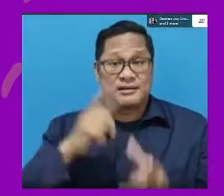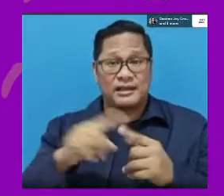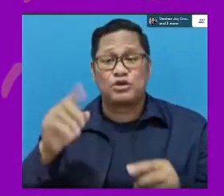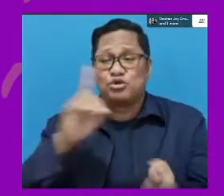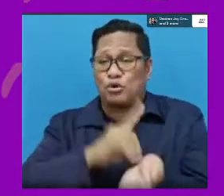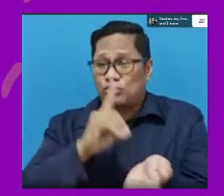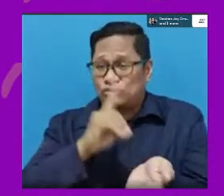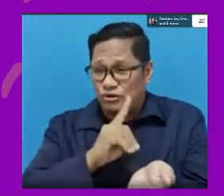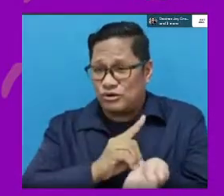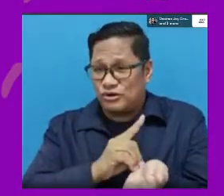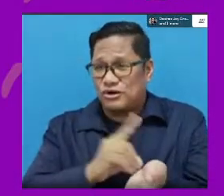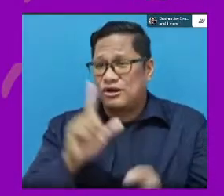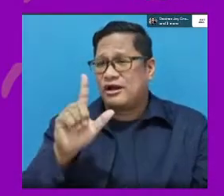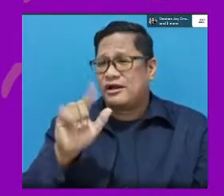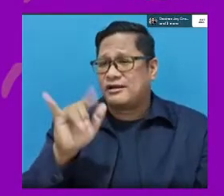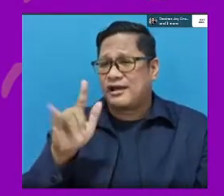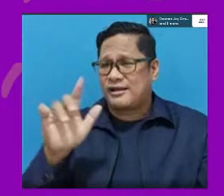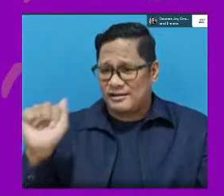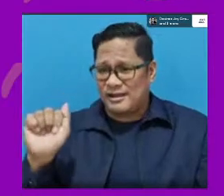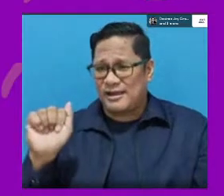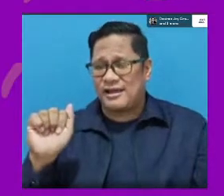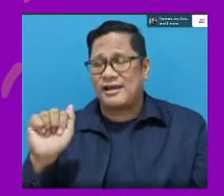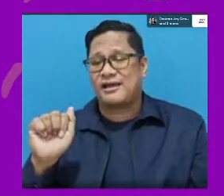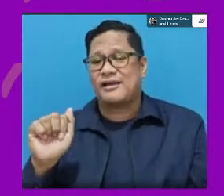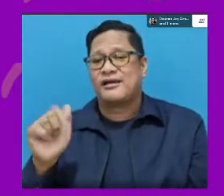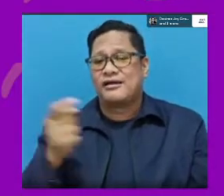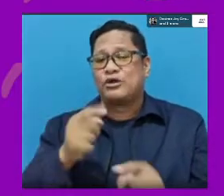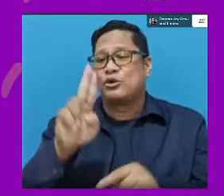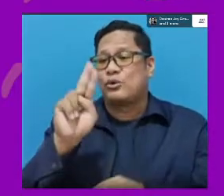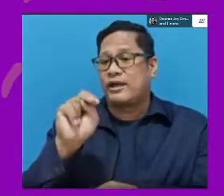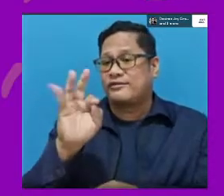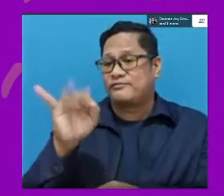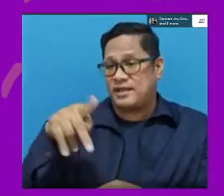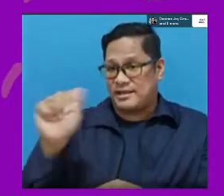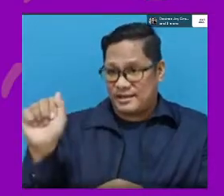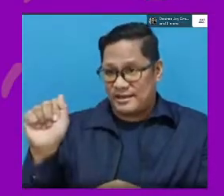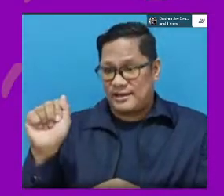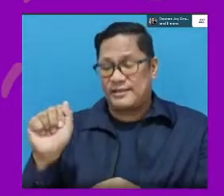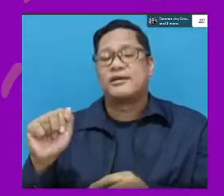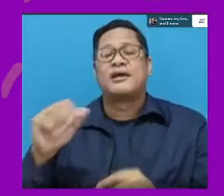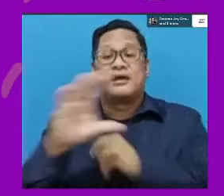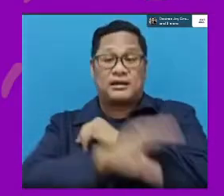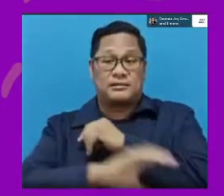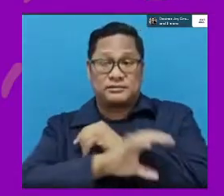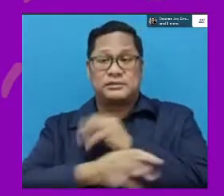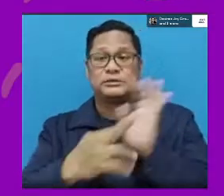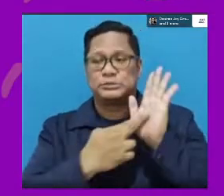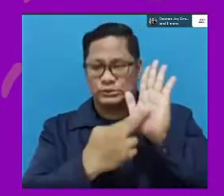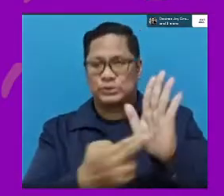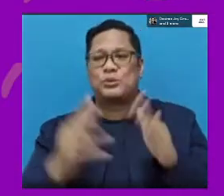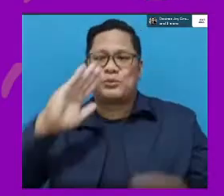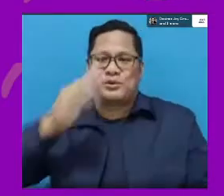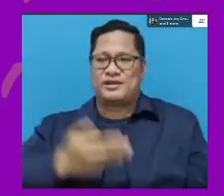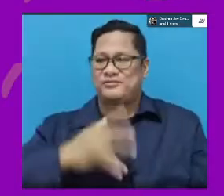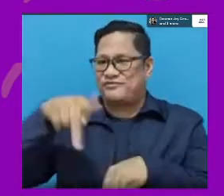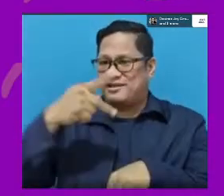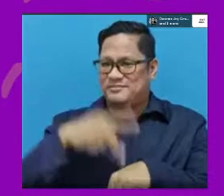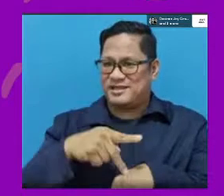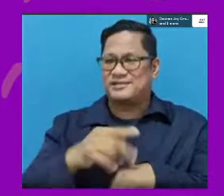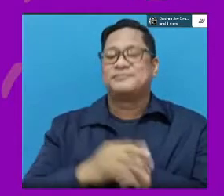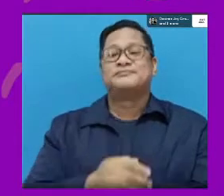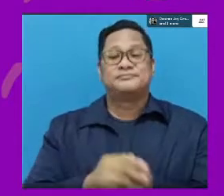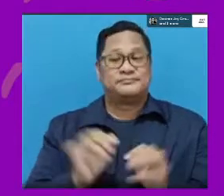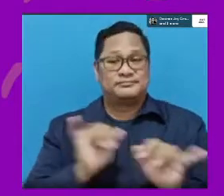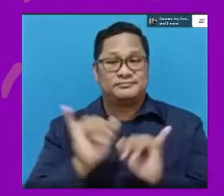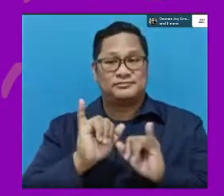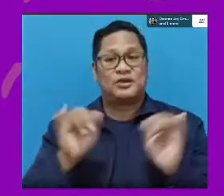Dr. Lila Jodain, the UNFPA Country Representative. So welcome to the Philippines. And of course, Dr.